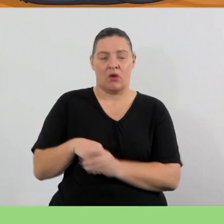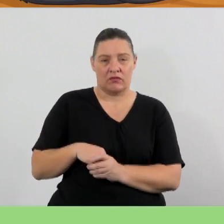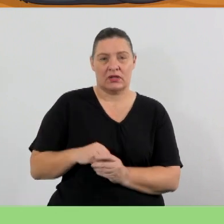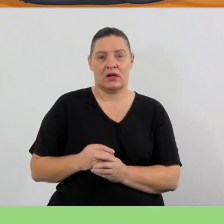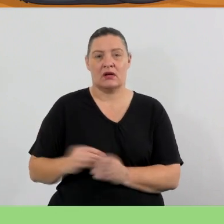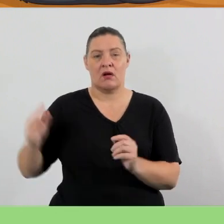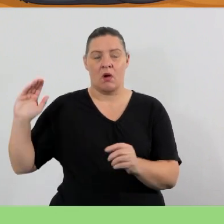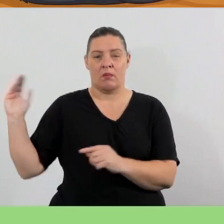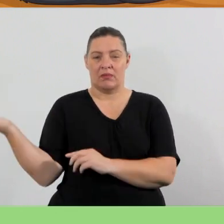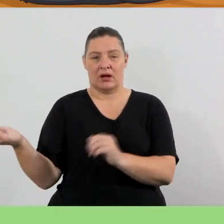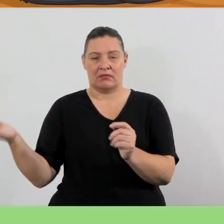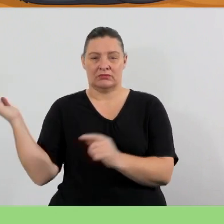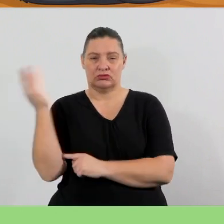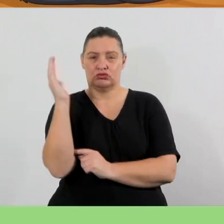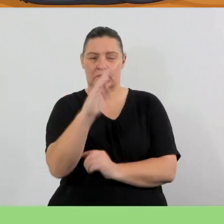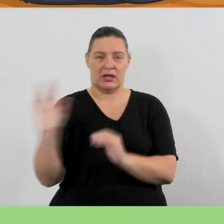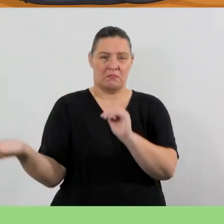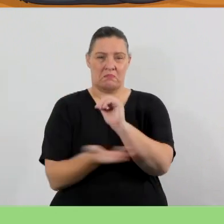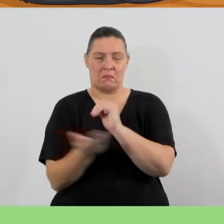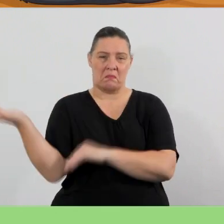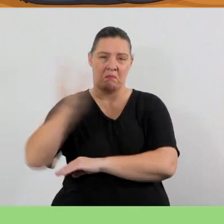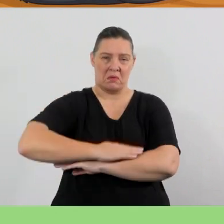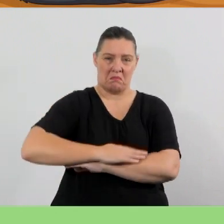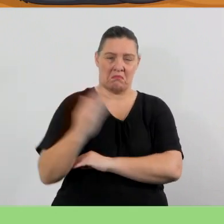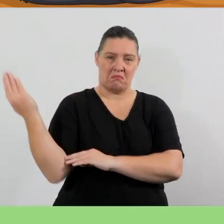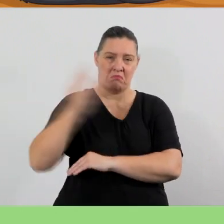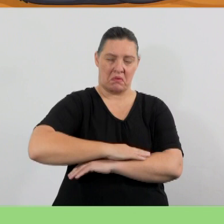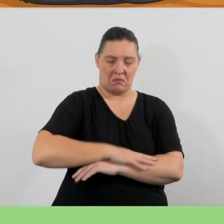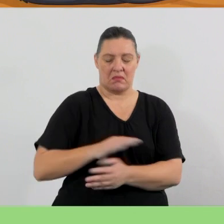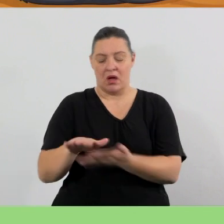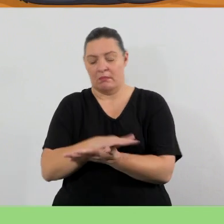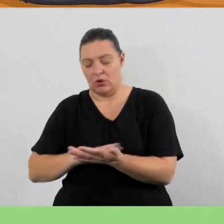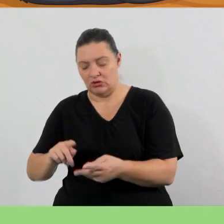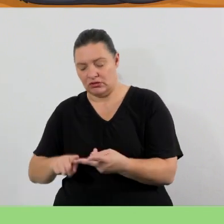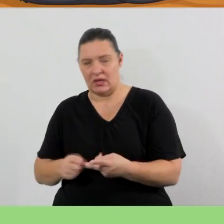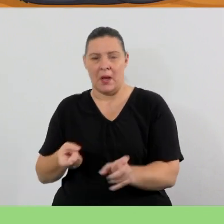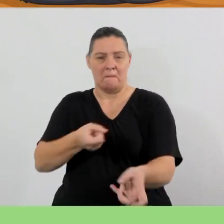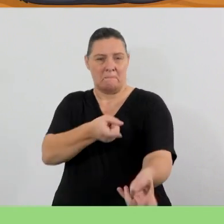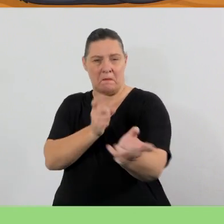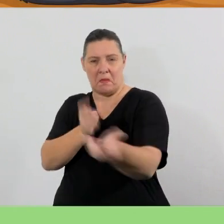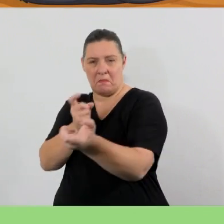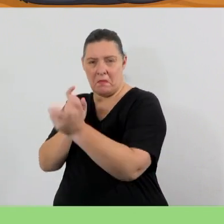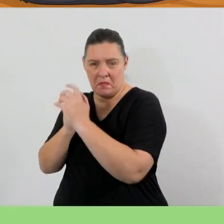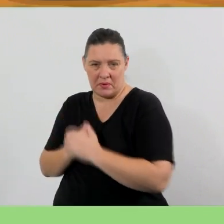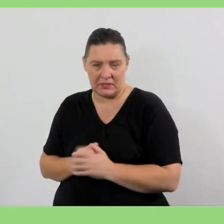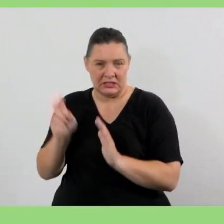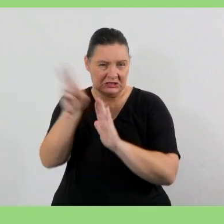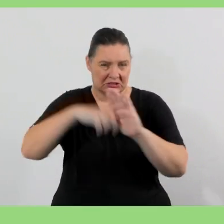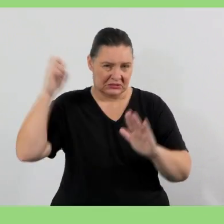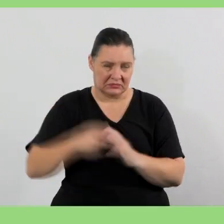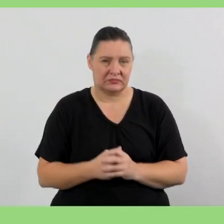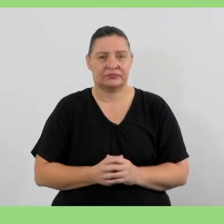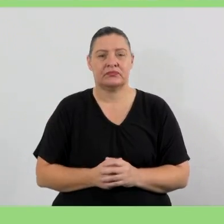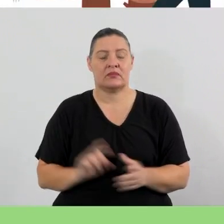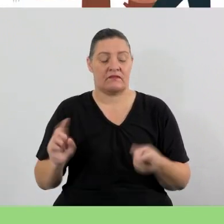include deforestation, pollution, and poaching. Now we are going to jump